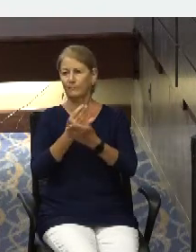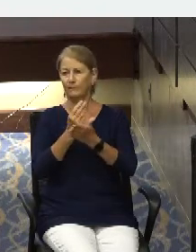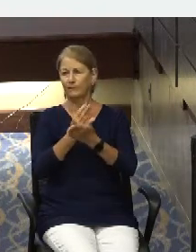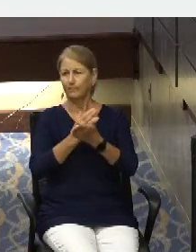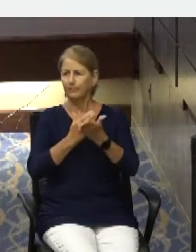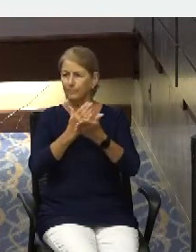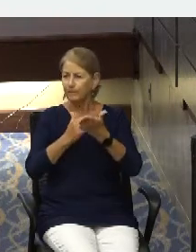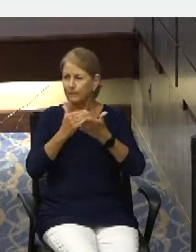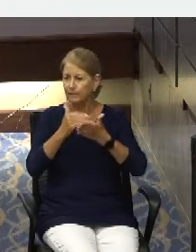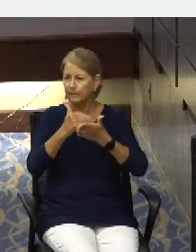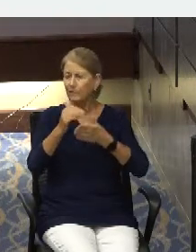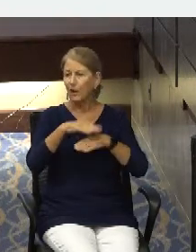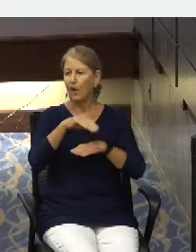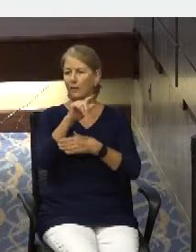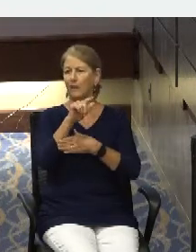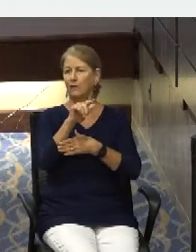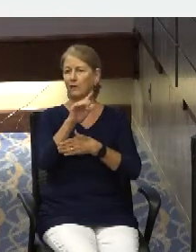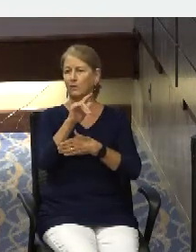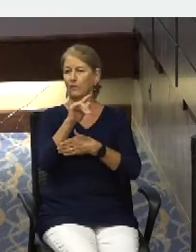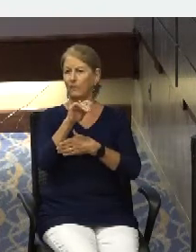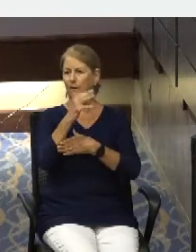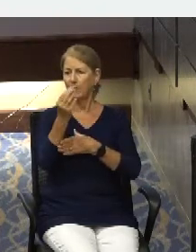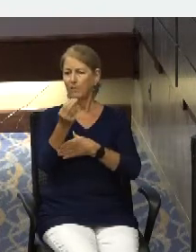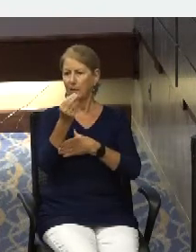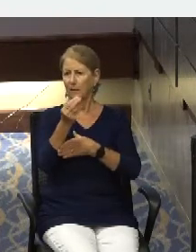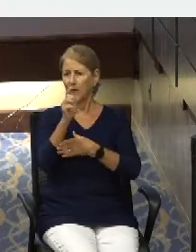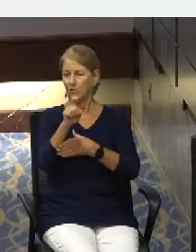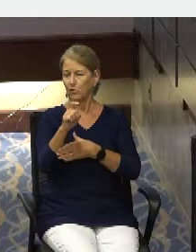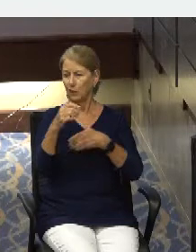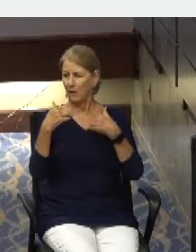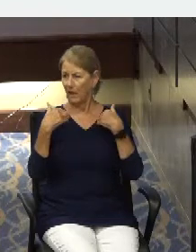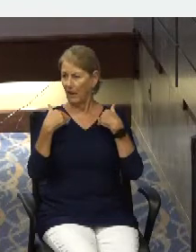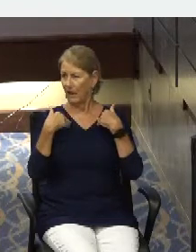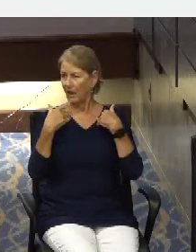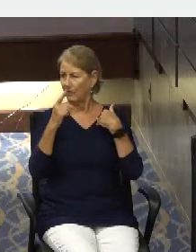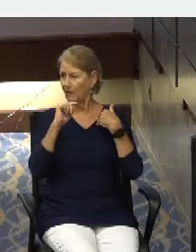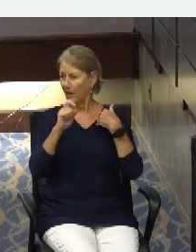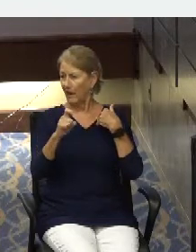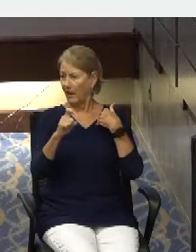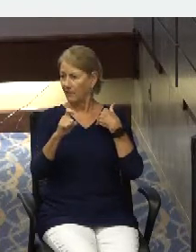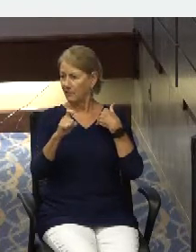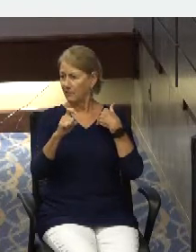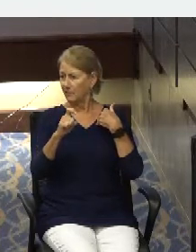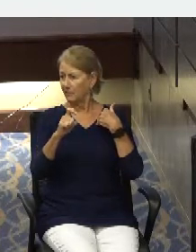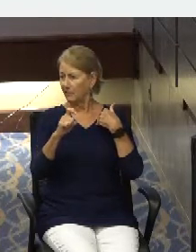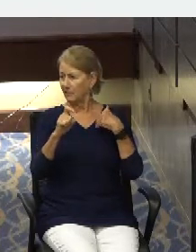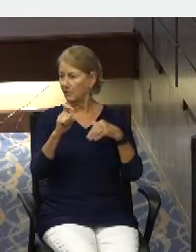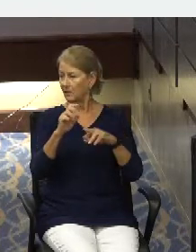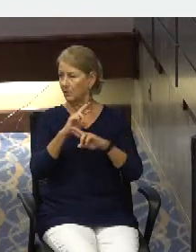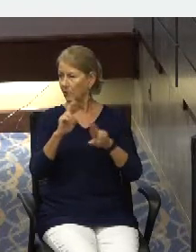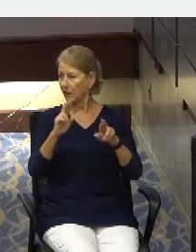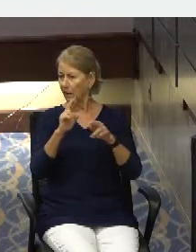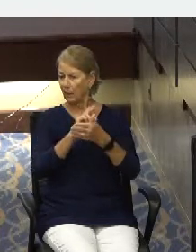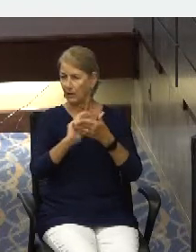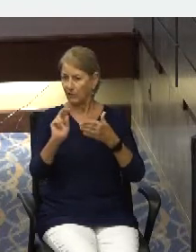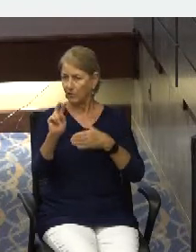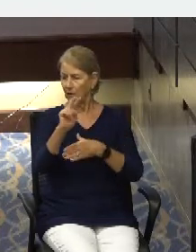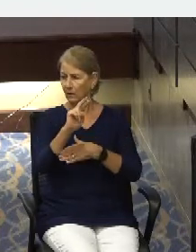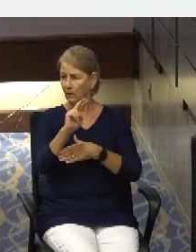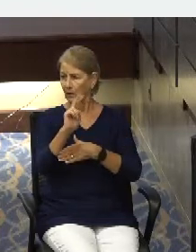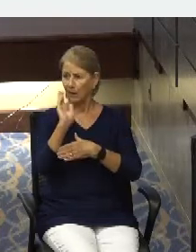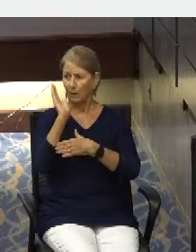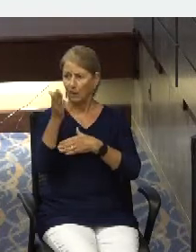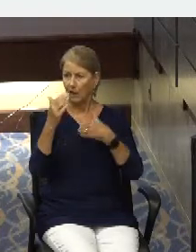So on the 25th, so Monday, we should have the certified tax rolls from CAD. And then next week, we'll have a budget audit committee